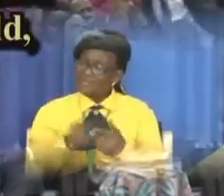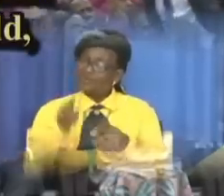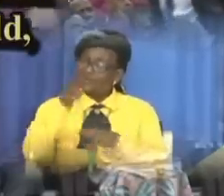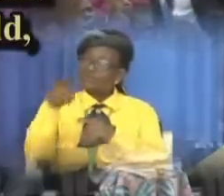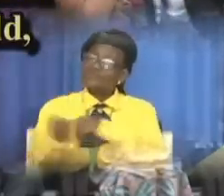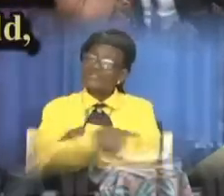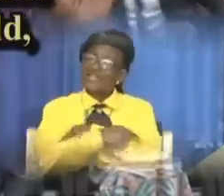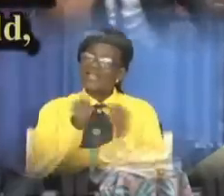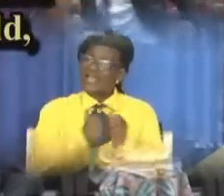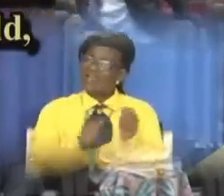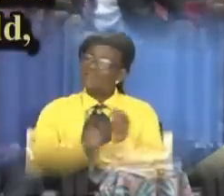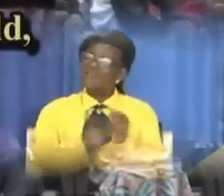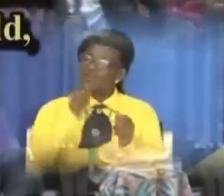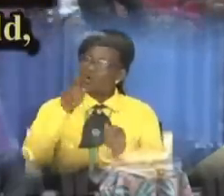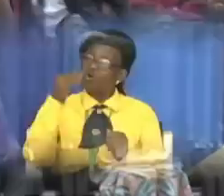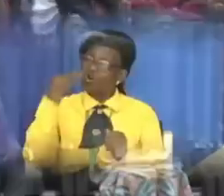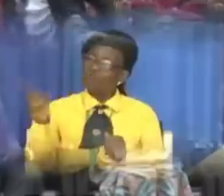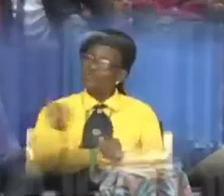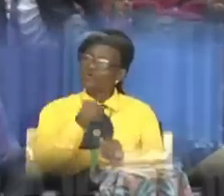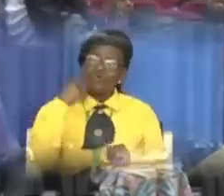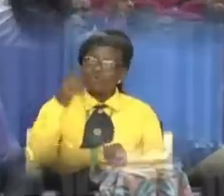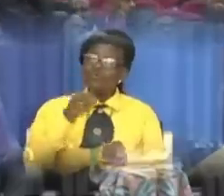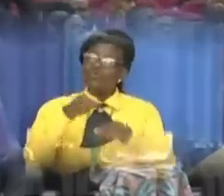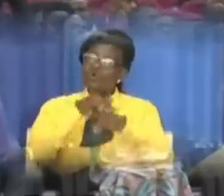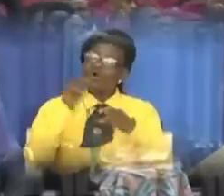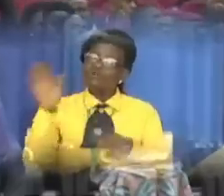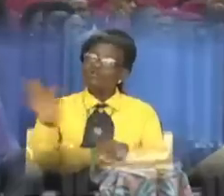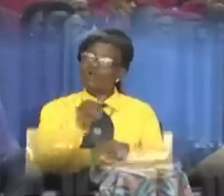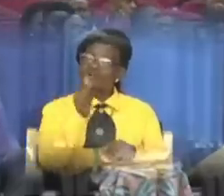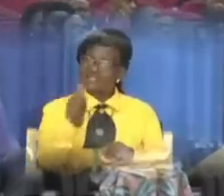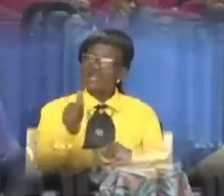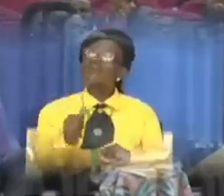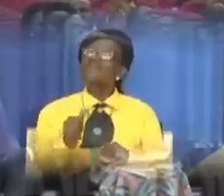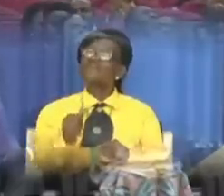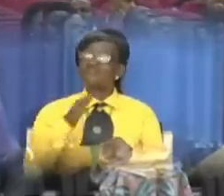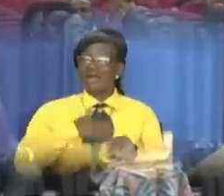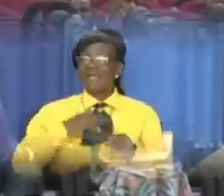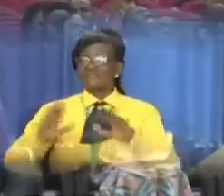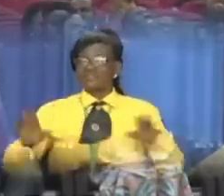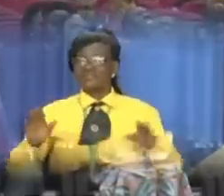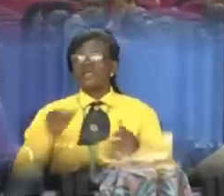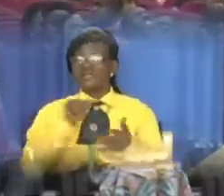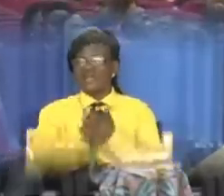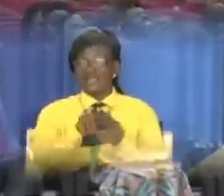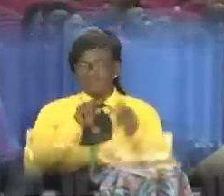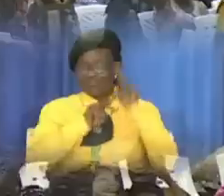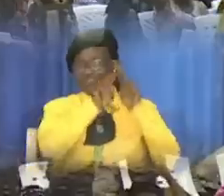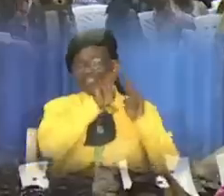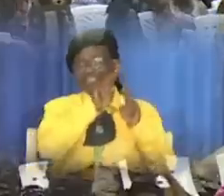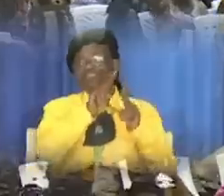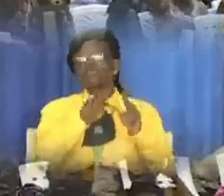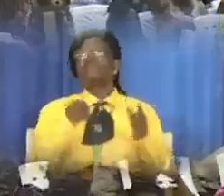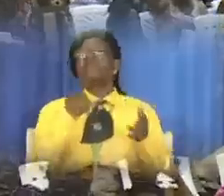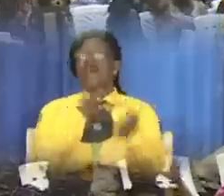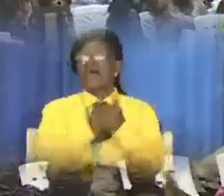call yourself my children, that vision that God has shown to me, he will show it also to you.